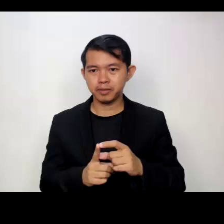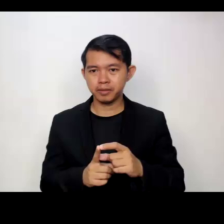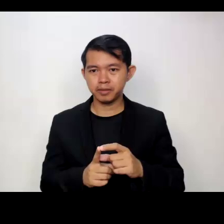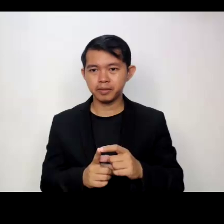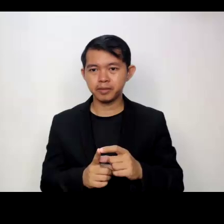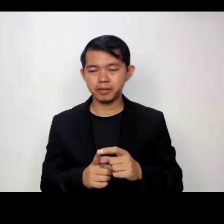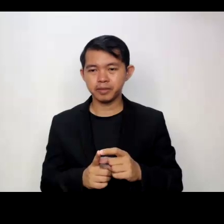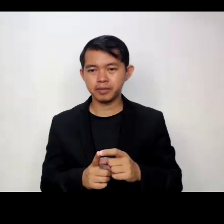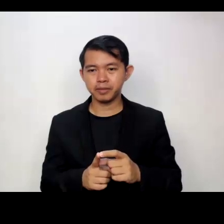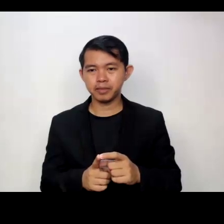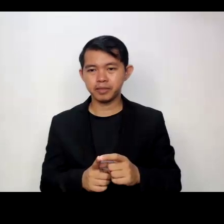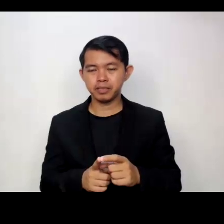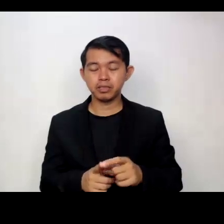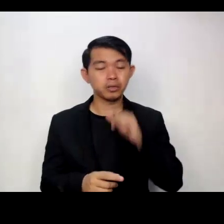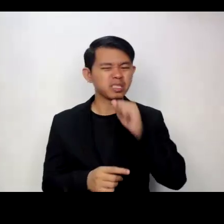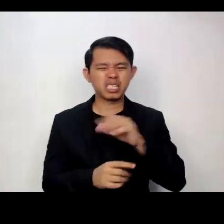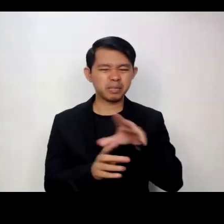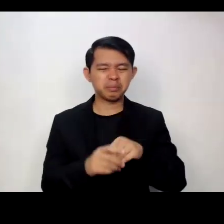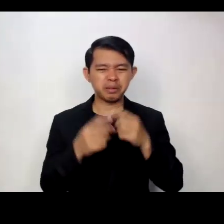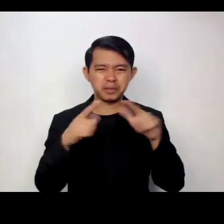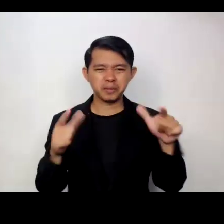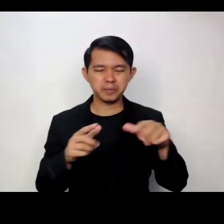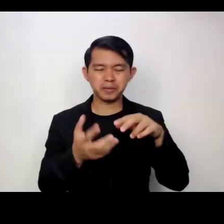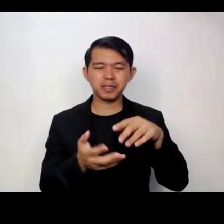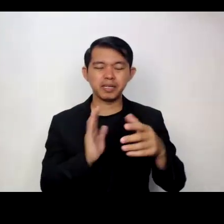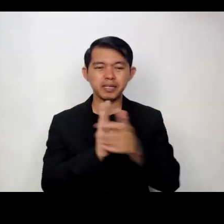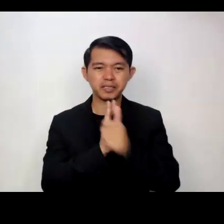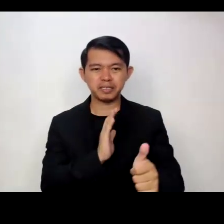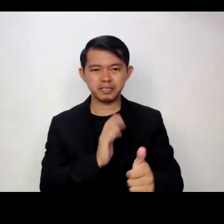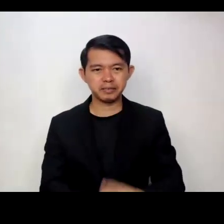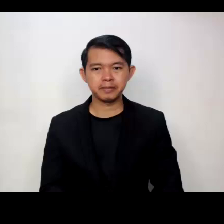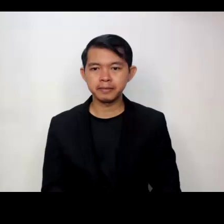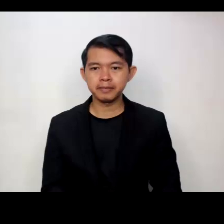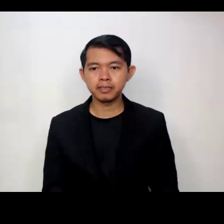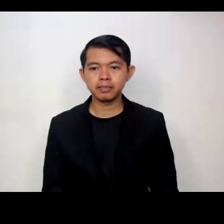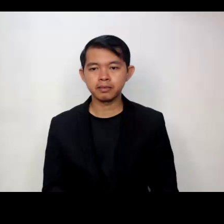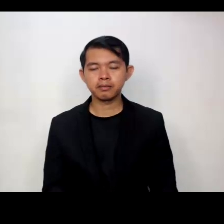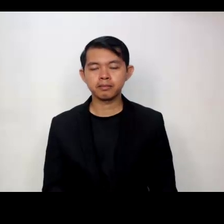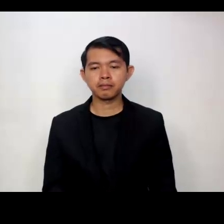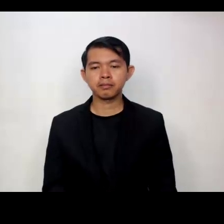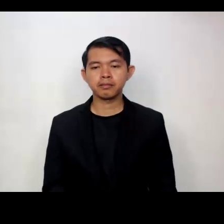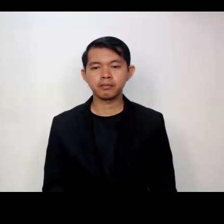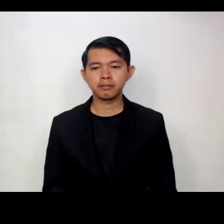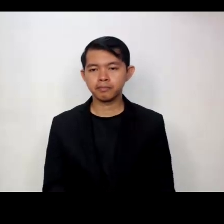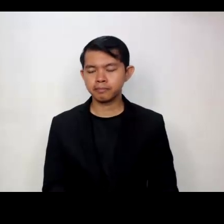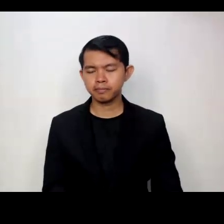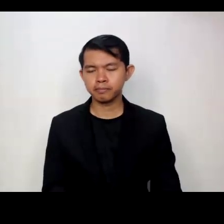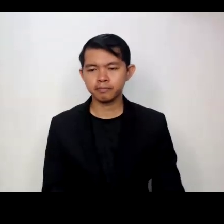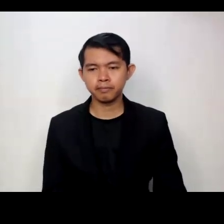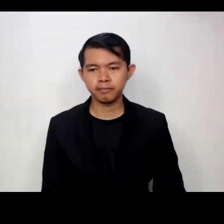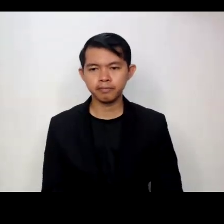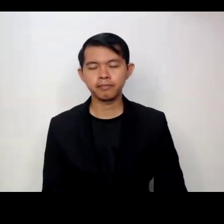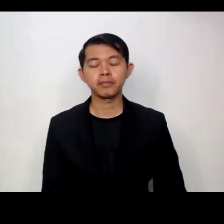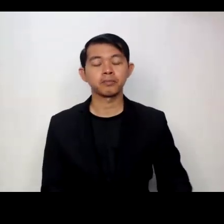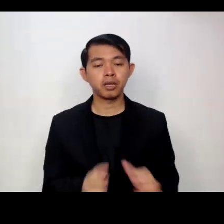who's from linguistics or language studies. No? So may tanong here, no, just in general, how come language